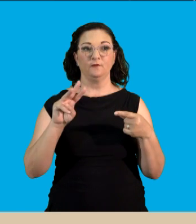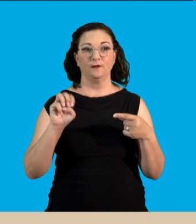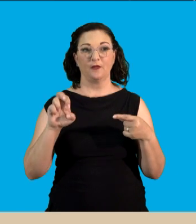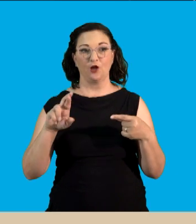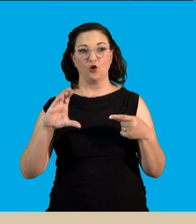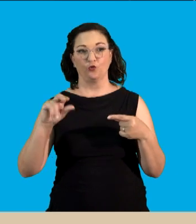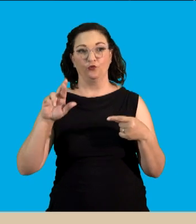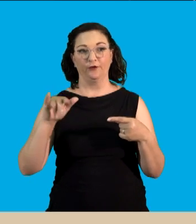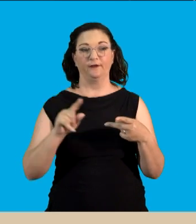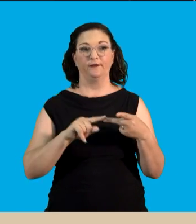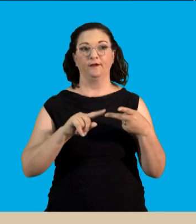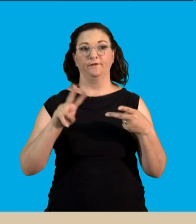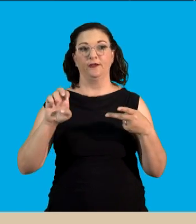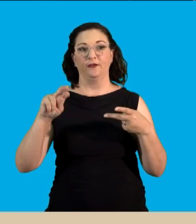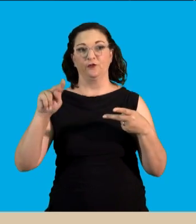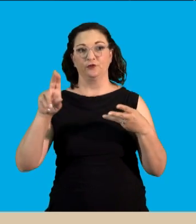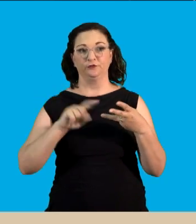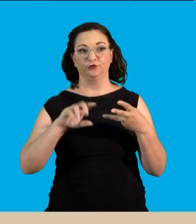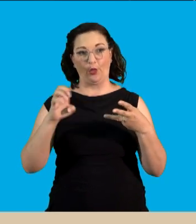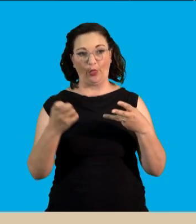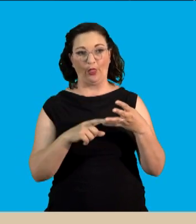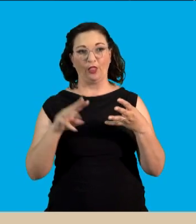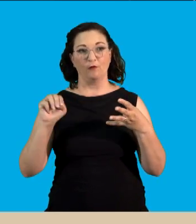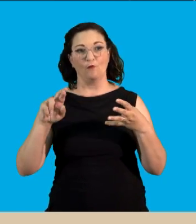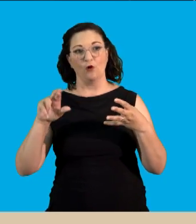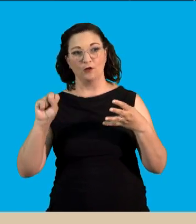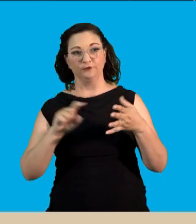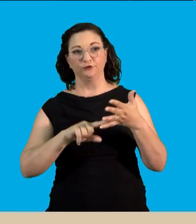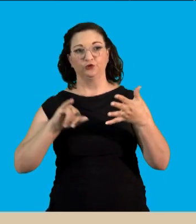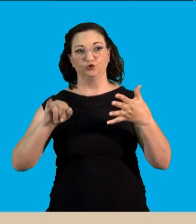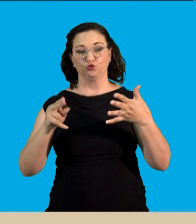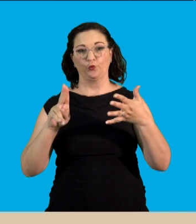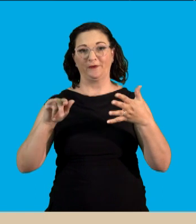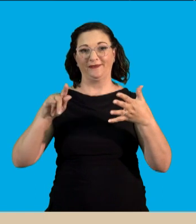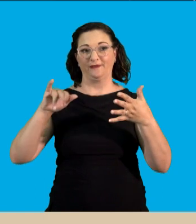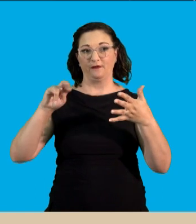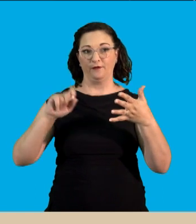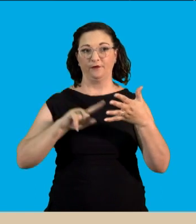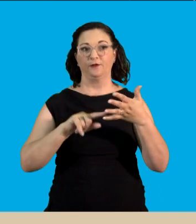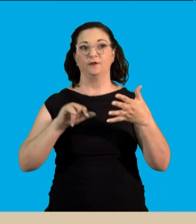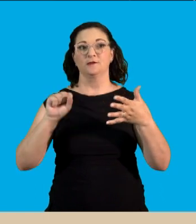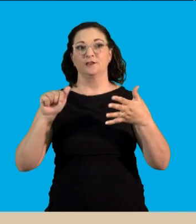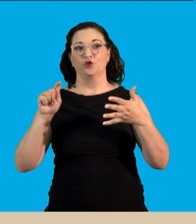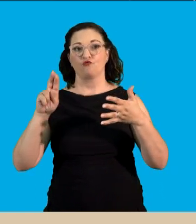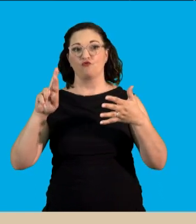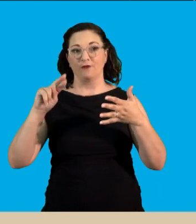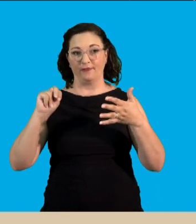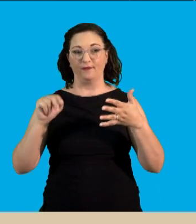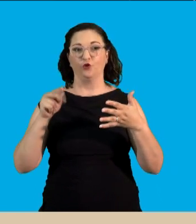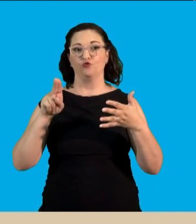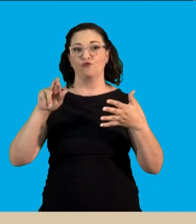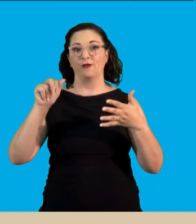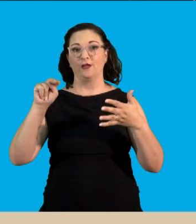Mercury, Venus, Earth, Mars, Jupiter, Saturn, Uranus, and Neptune.